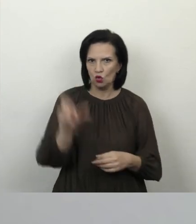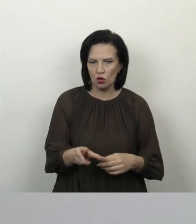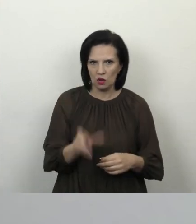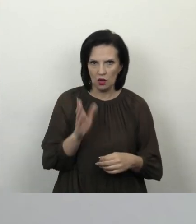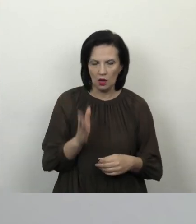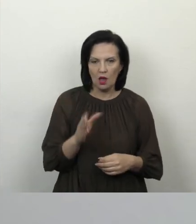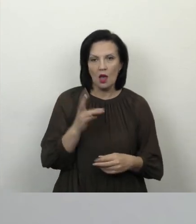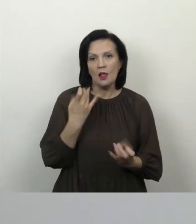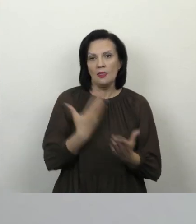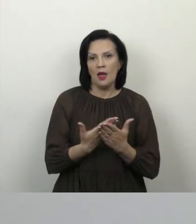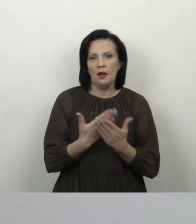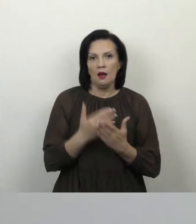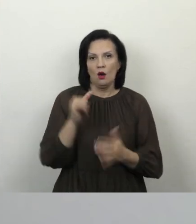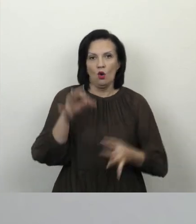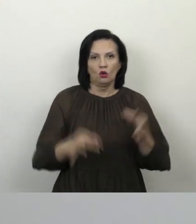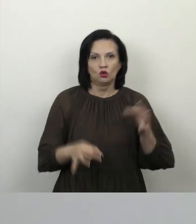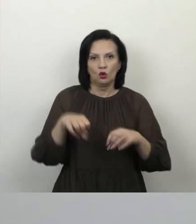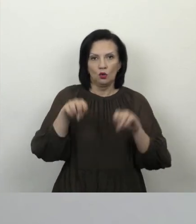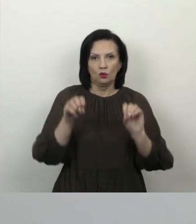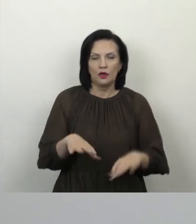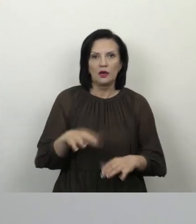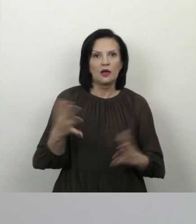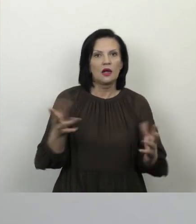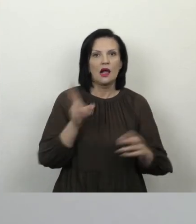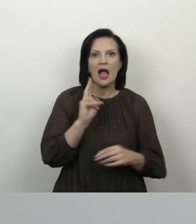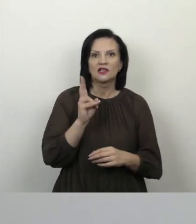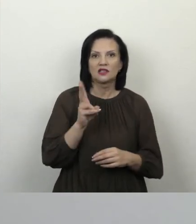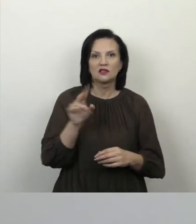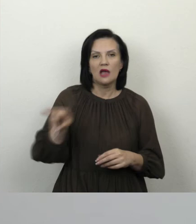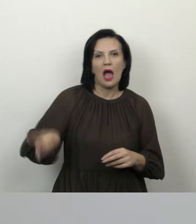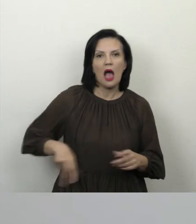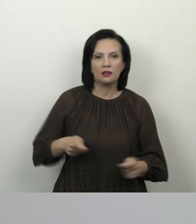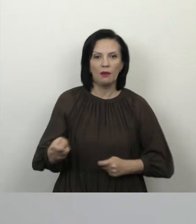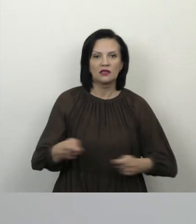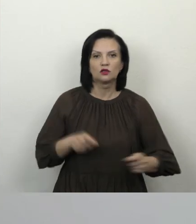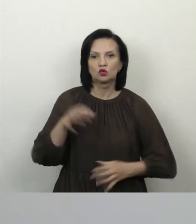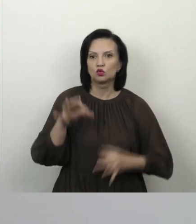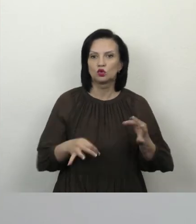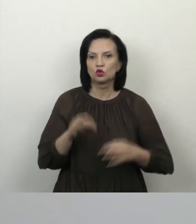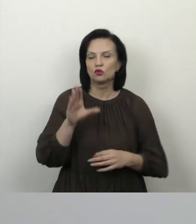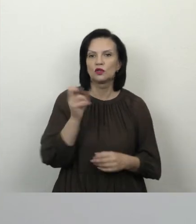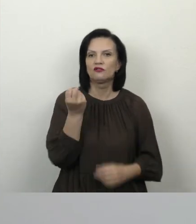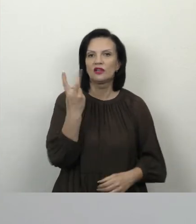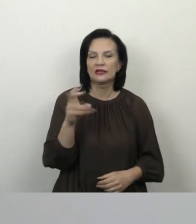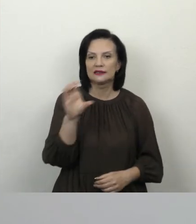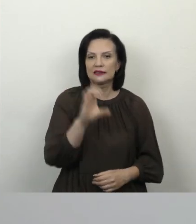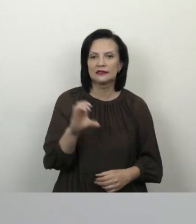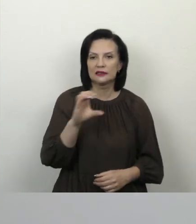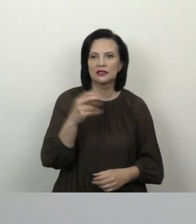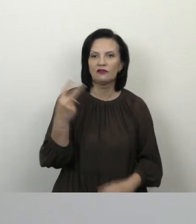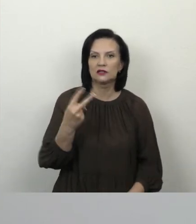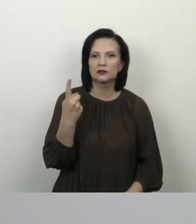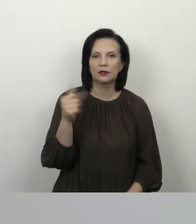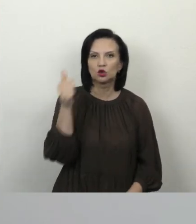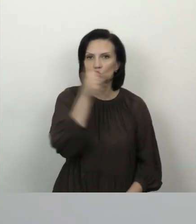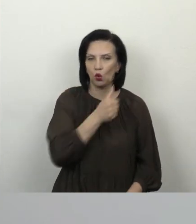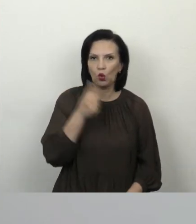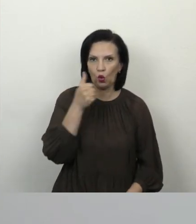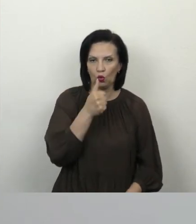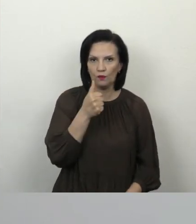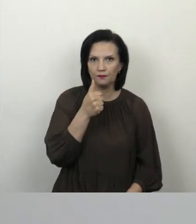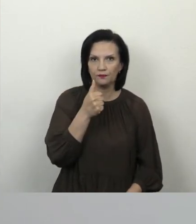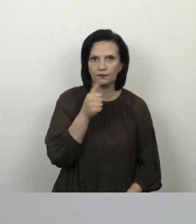The attempt to decide it has been made in many judgments. For example, in the decision of